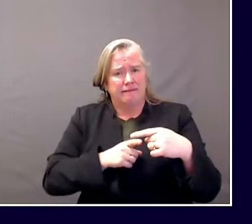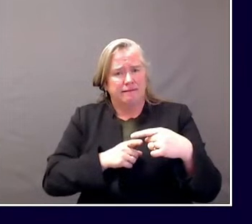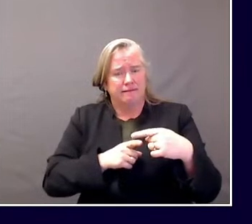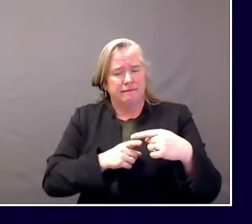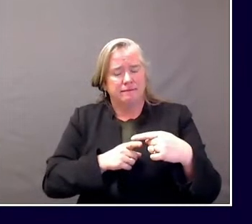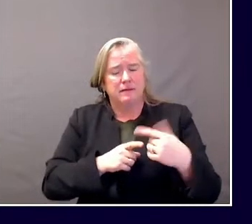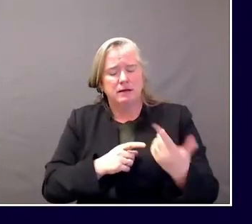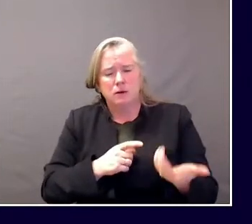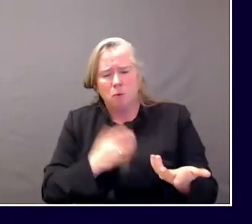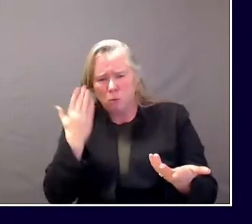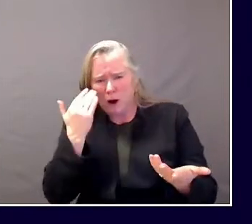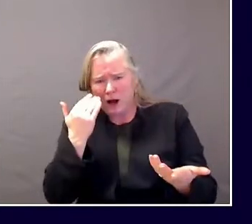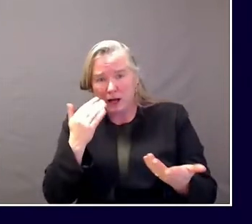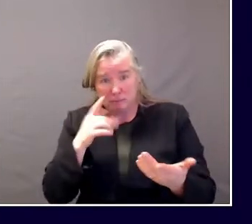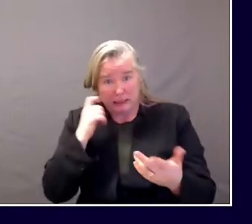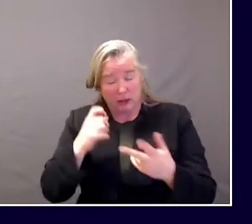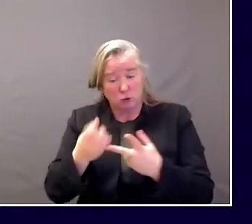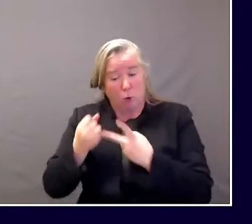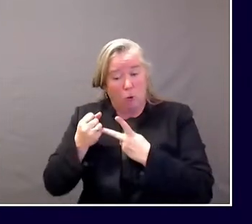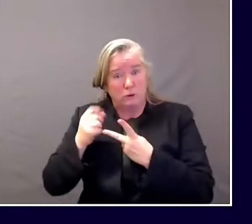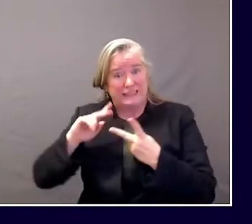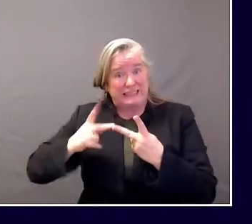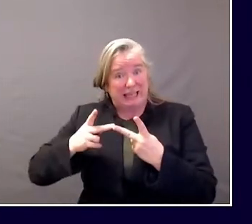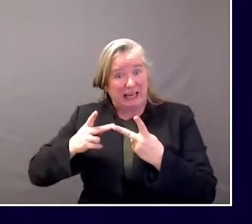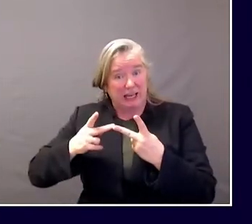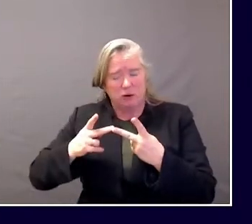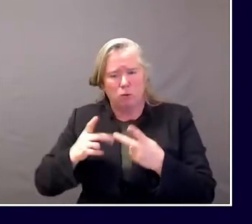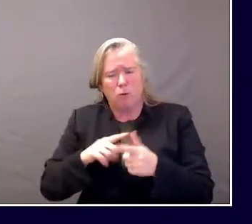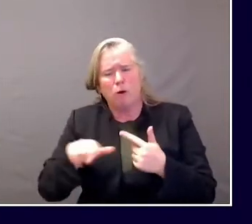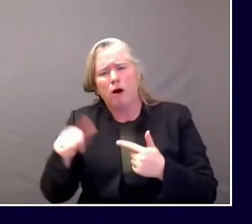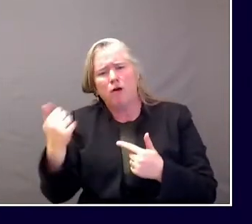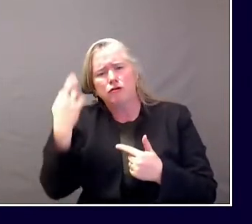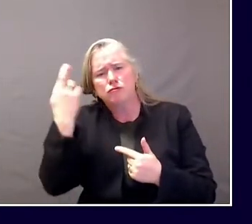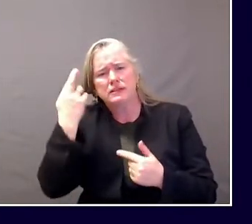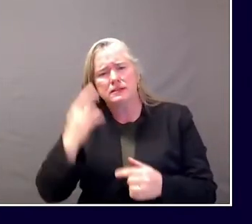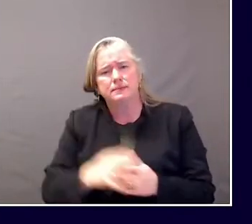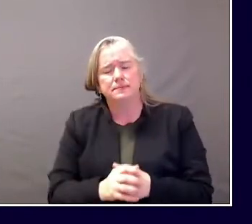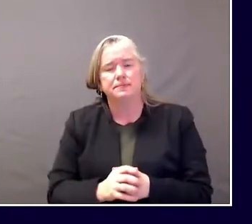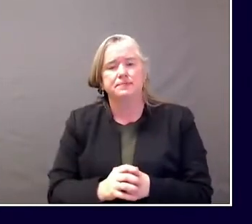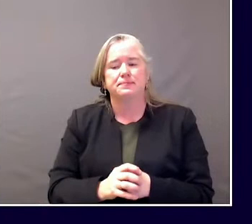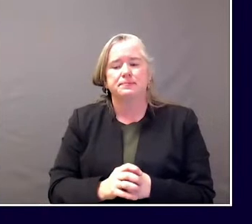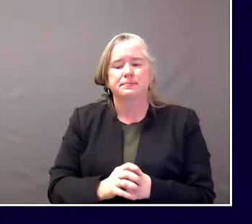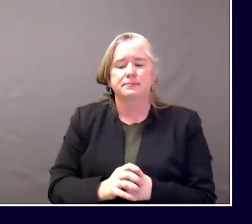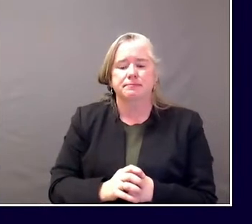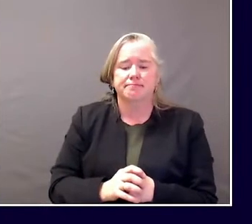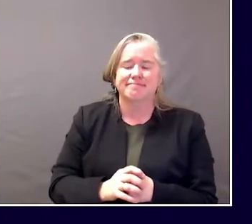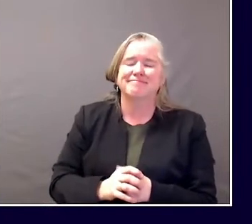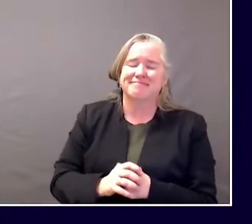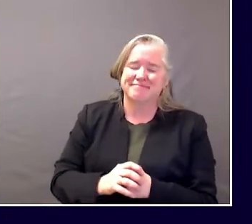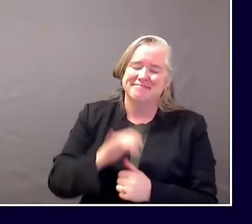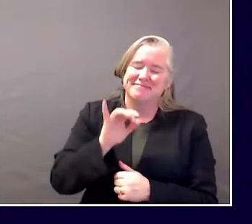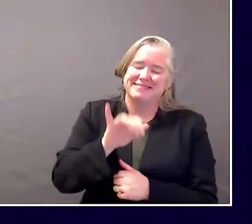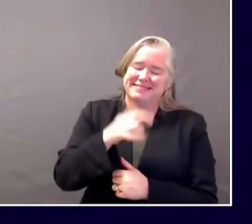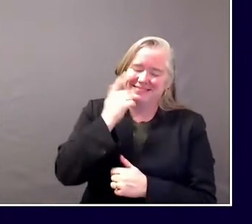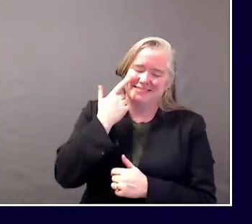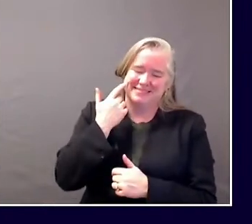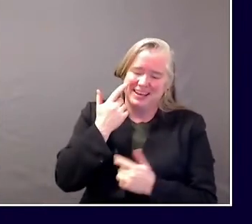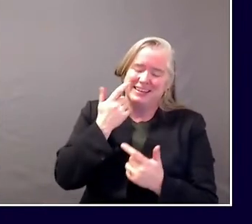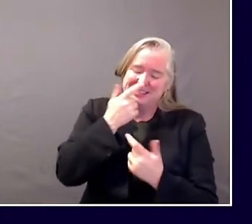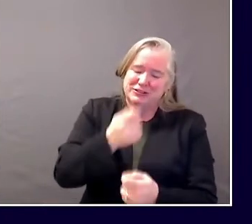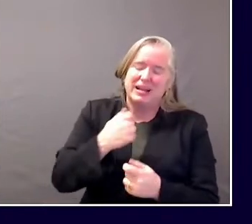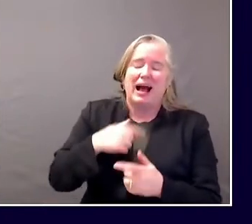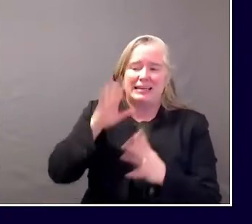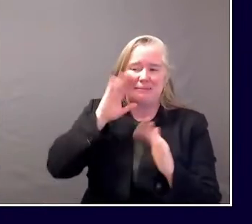or is there another explanation? No, actually, Eric, I suspected a question of that sort today, so I want to take it head